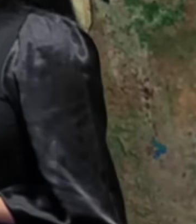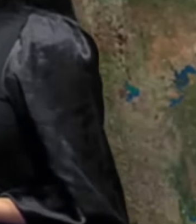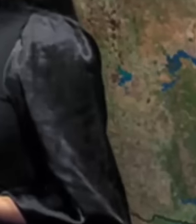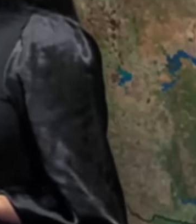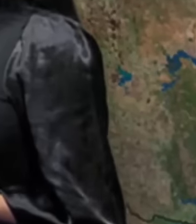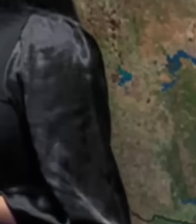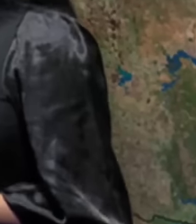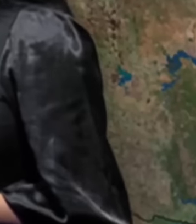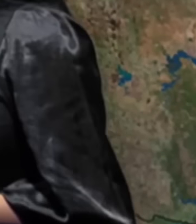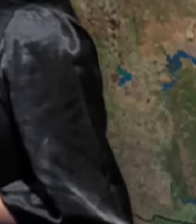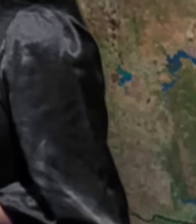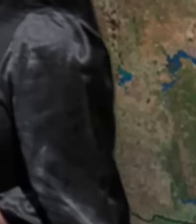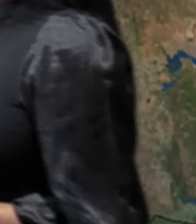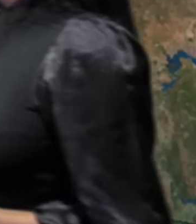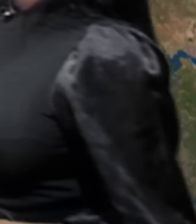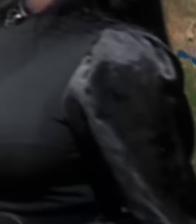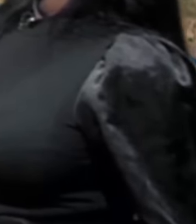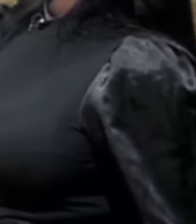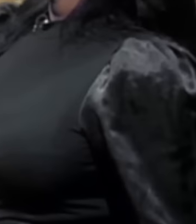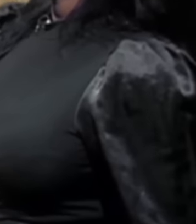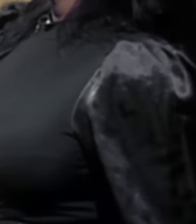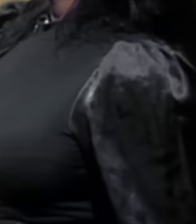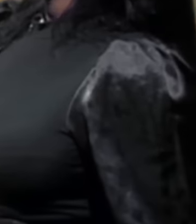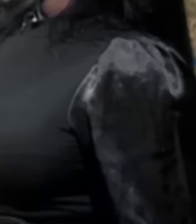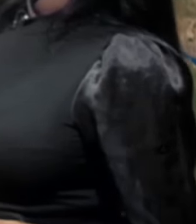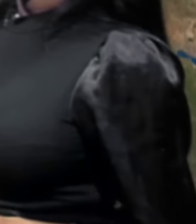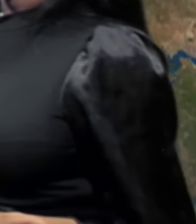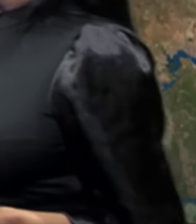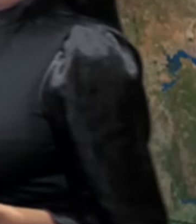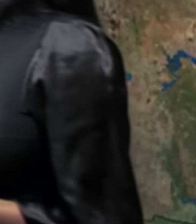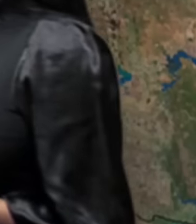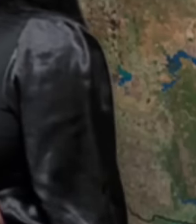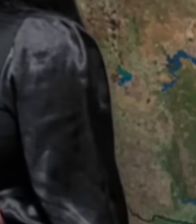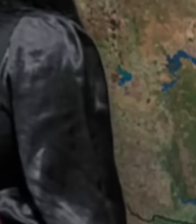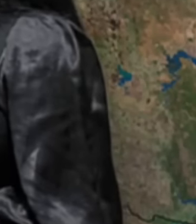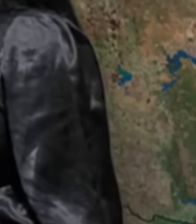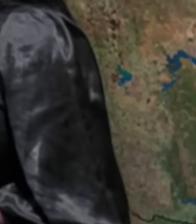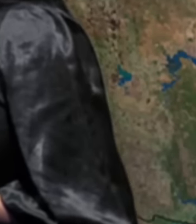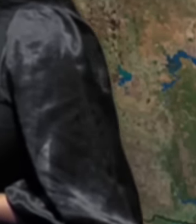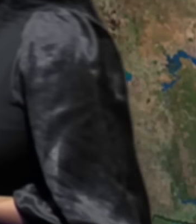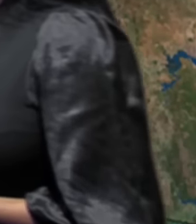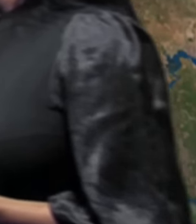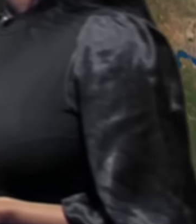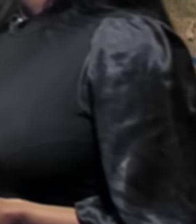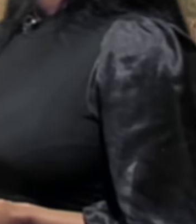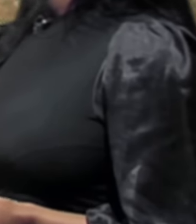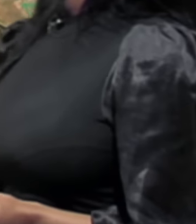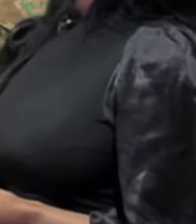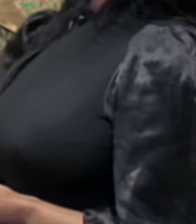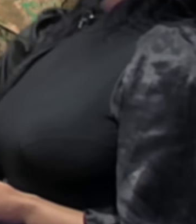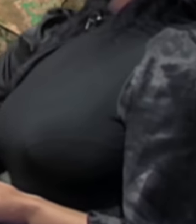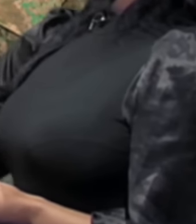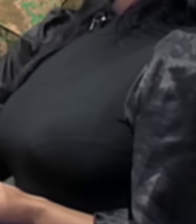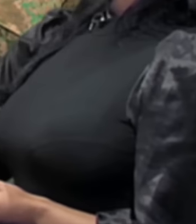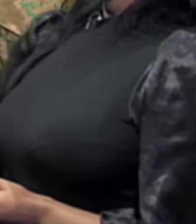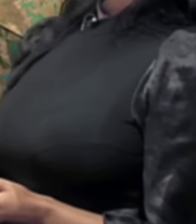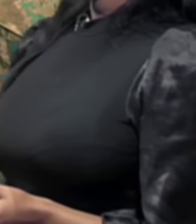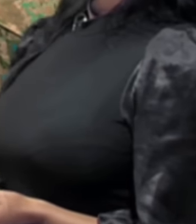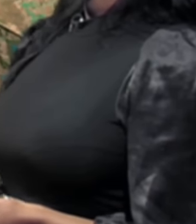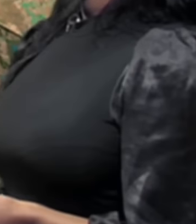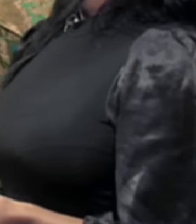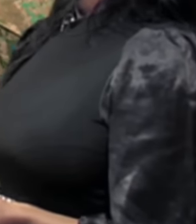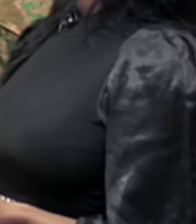ya Mpumalanga le teng mo porofenseng go tla nna le gone go nna le pula Middelburg ka digata di le 15 go ya go di le 33 fa re lebelela Emelo